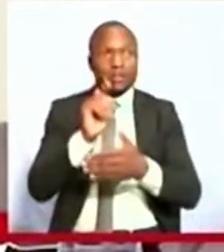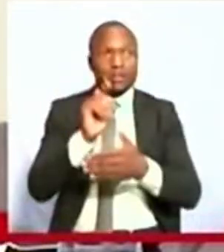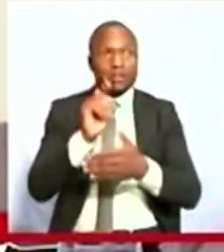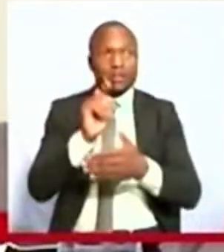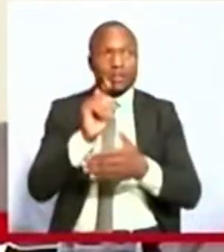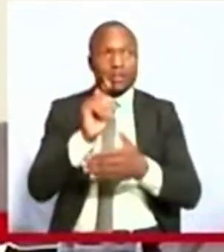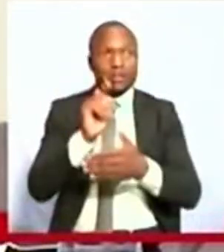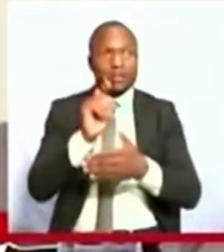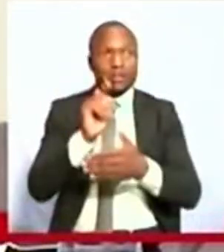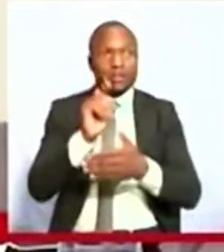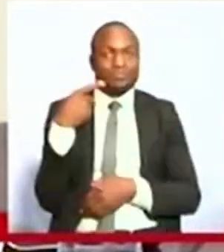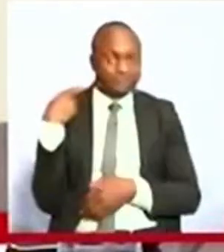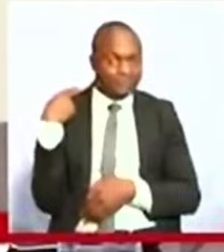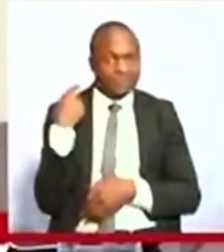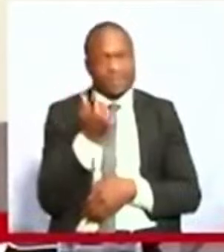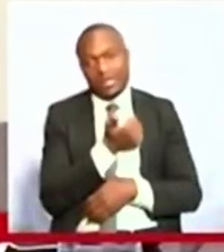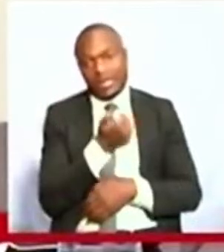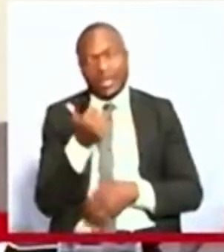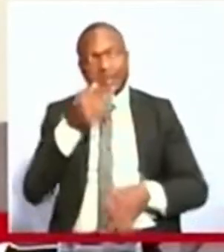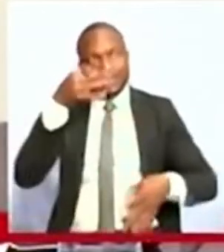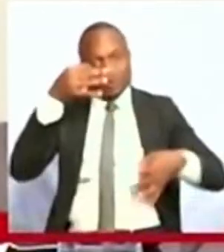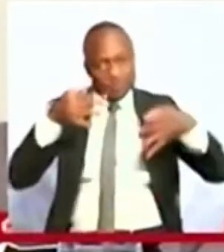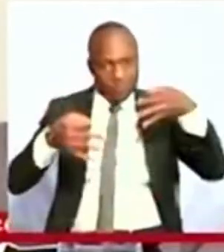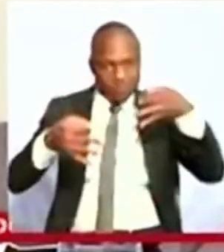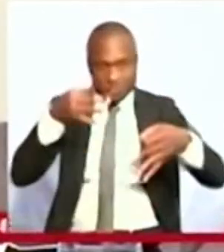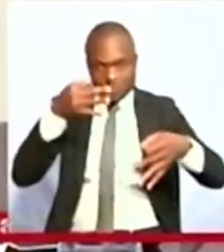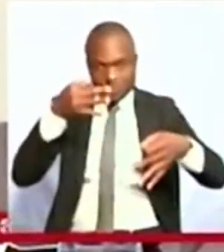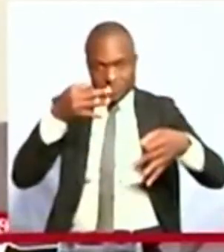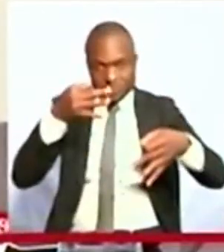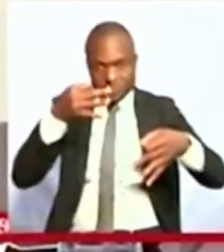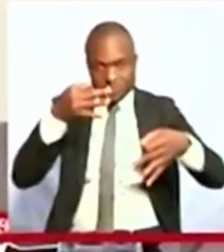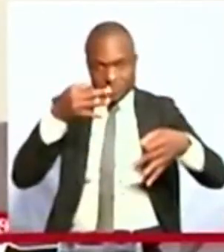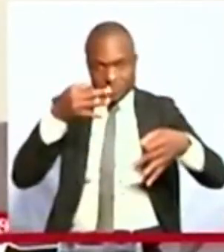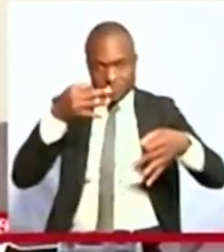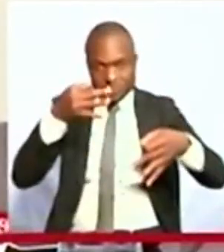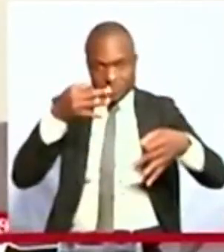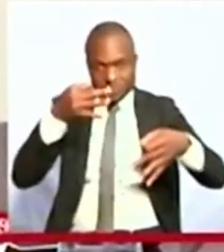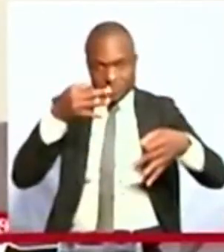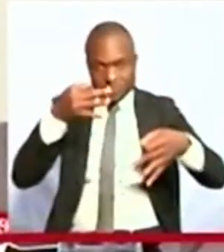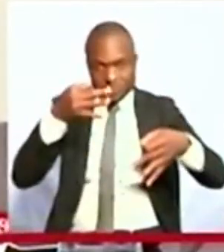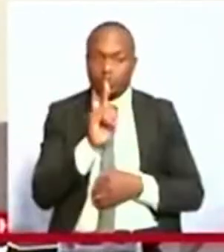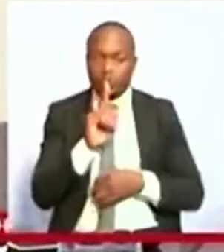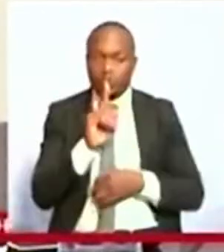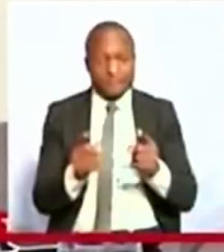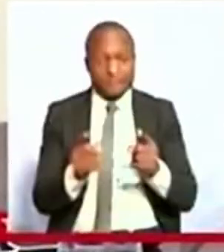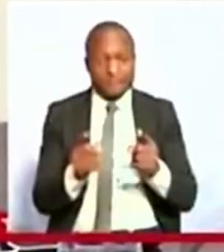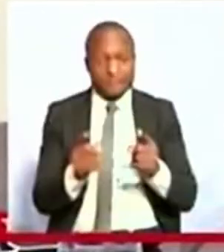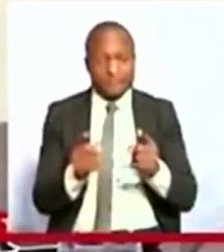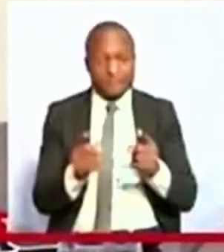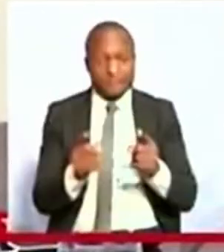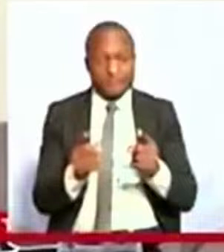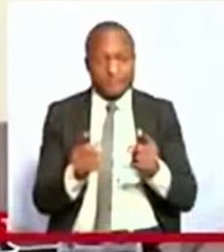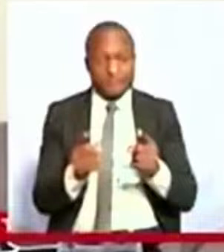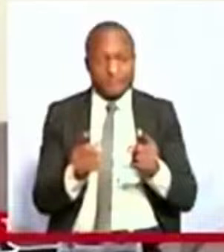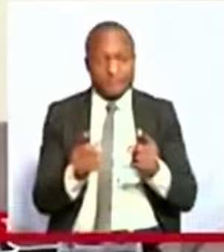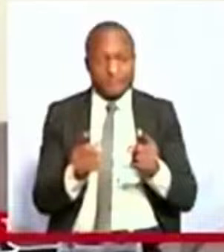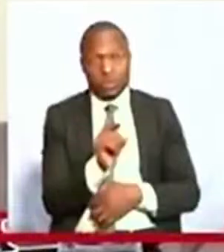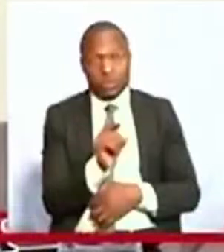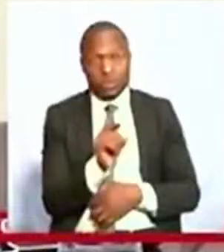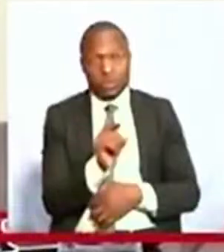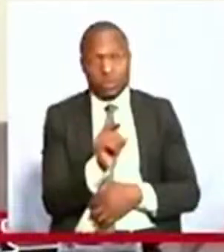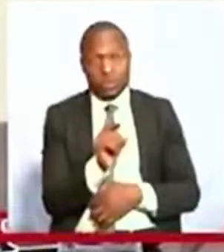or indeed in any court of law for as long as it is factual. Deliberately or